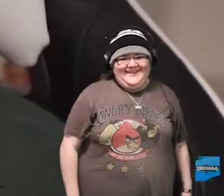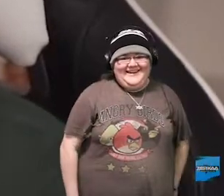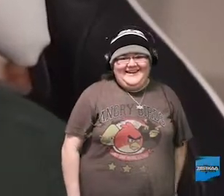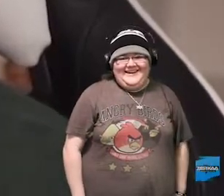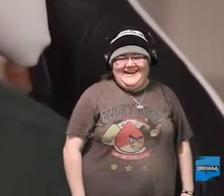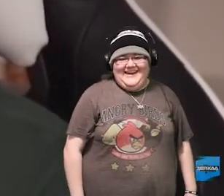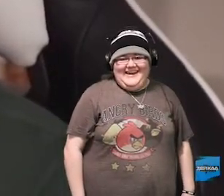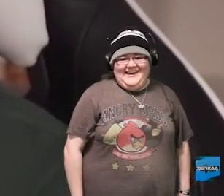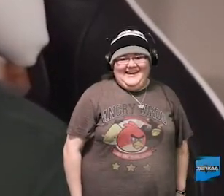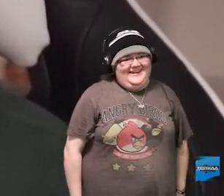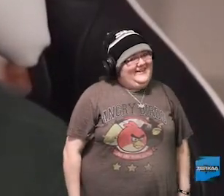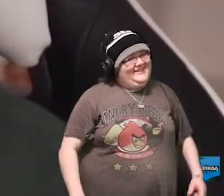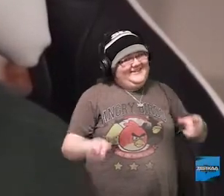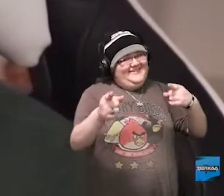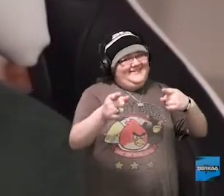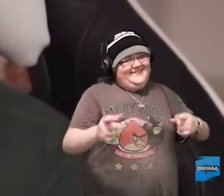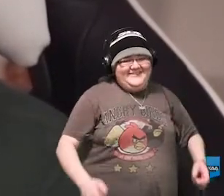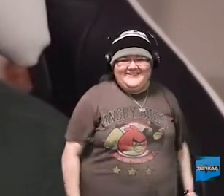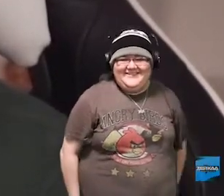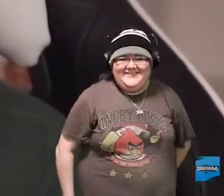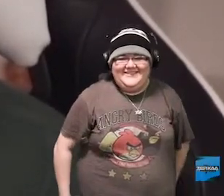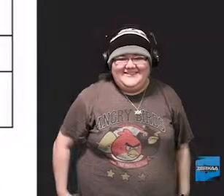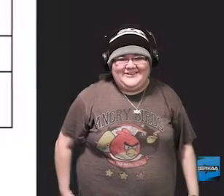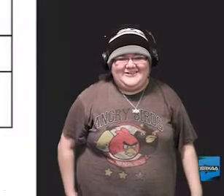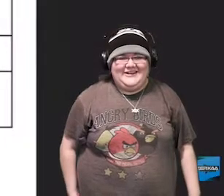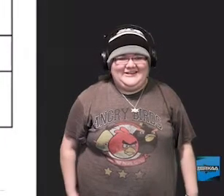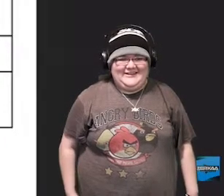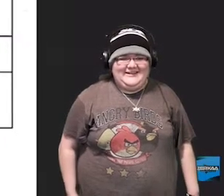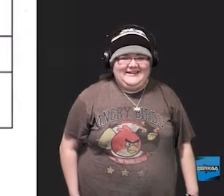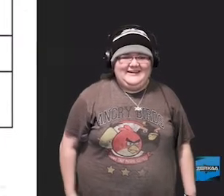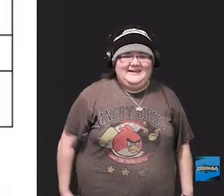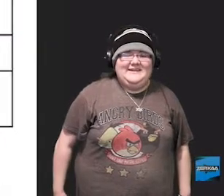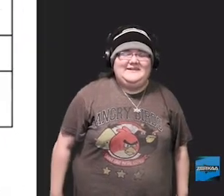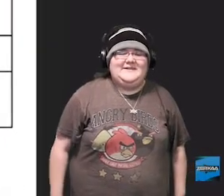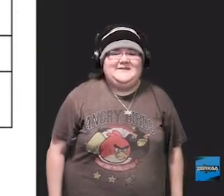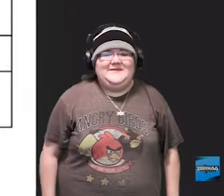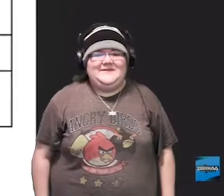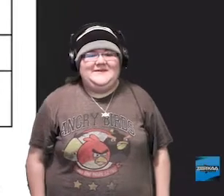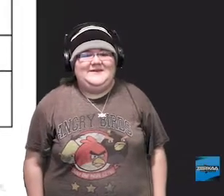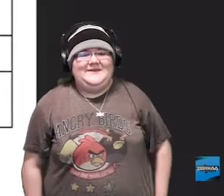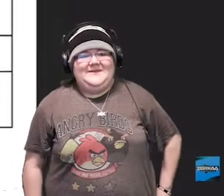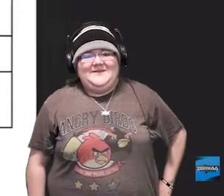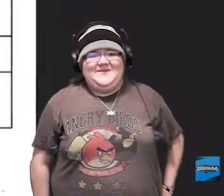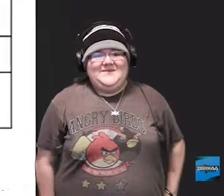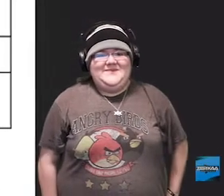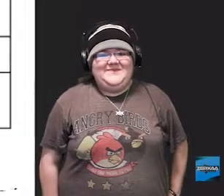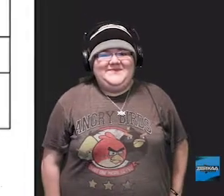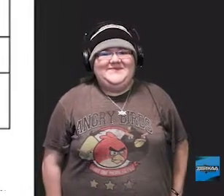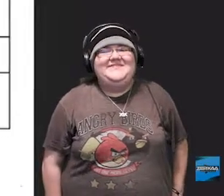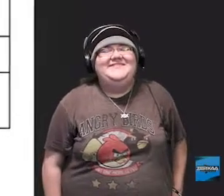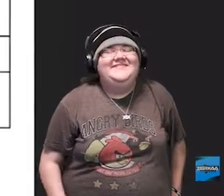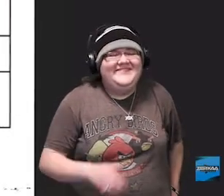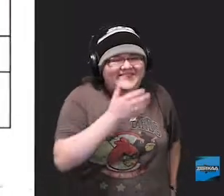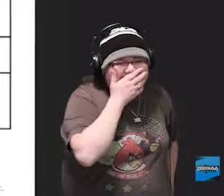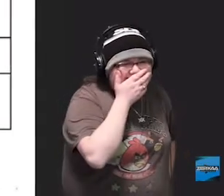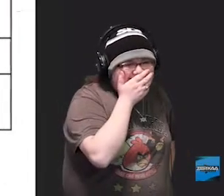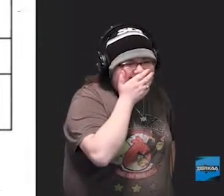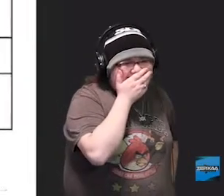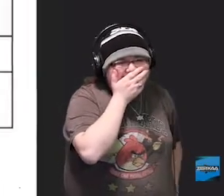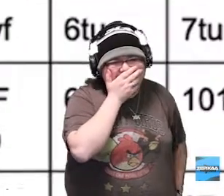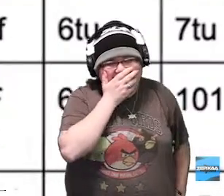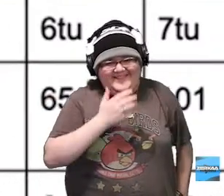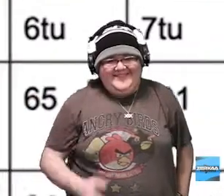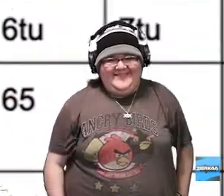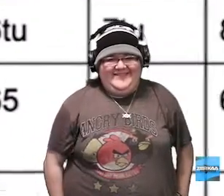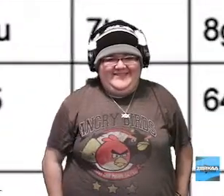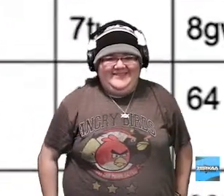it on after me. Proper celebrities had it on. So he smashed it. Cyber Golf Leaderboards. Vic said that someone should make a golf league from the last golf video to the end of